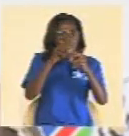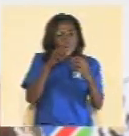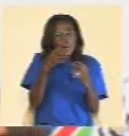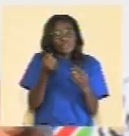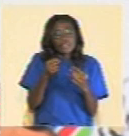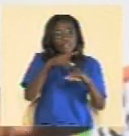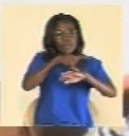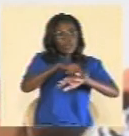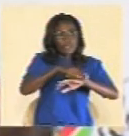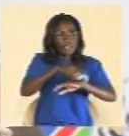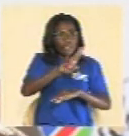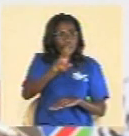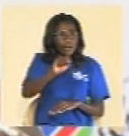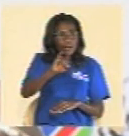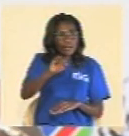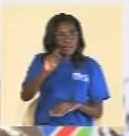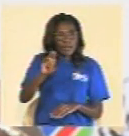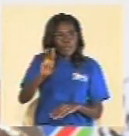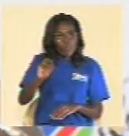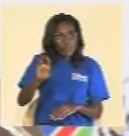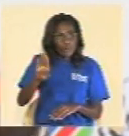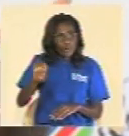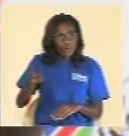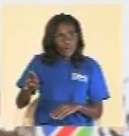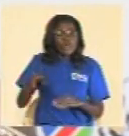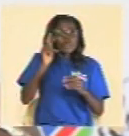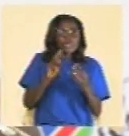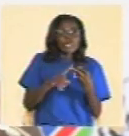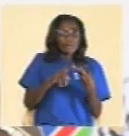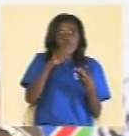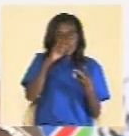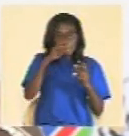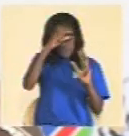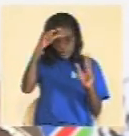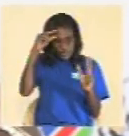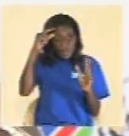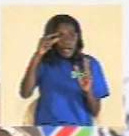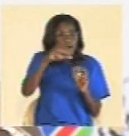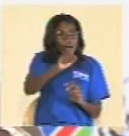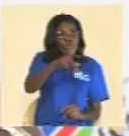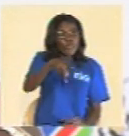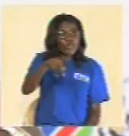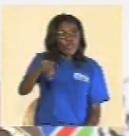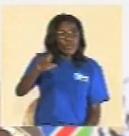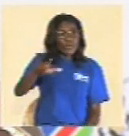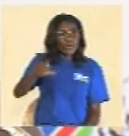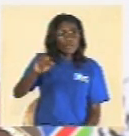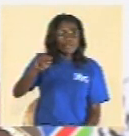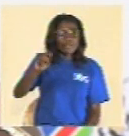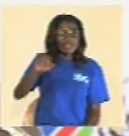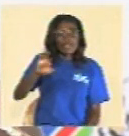who is a dermatologist, skin doctor, and of course, Sister Apronia, who also the skin nurse, a